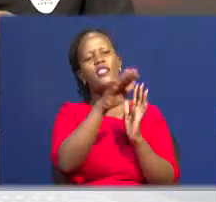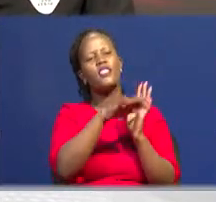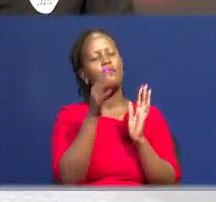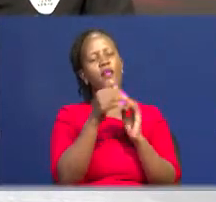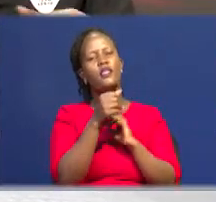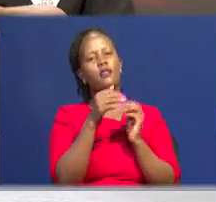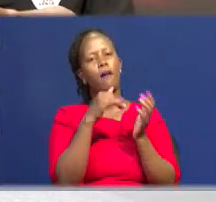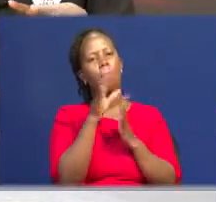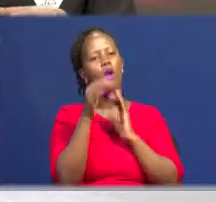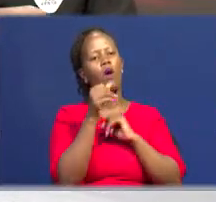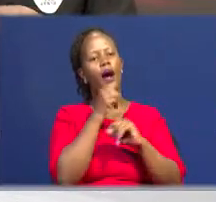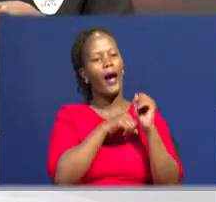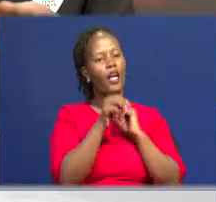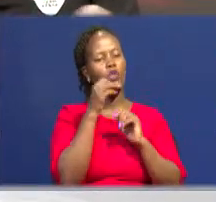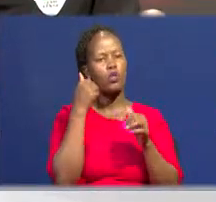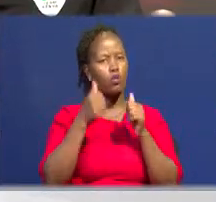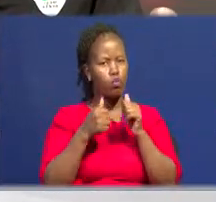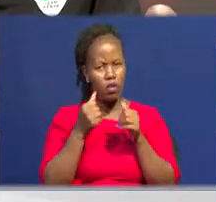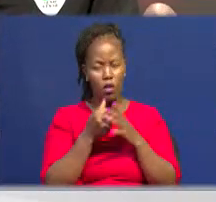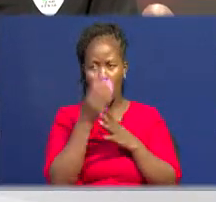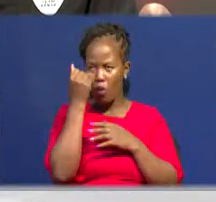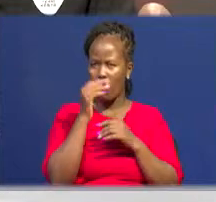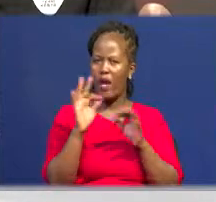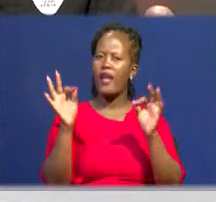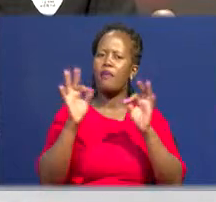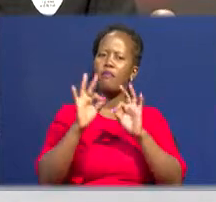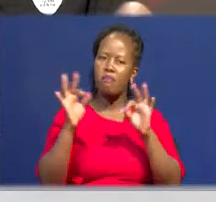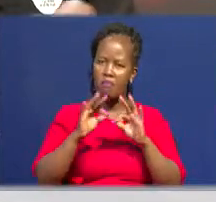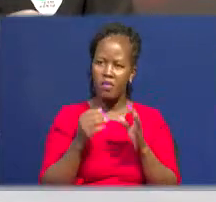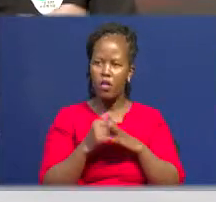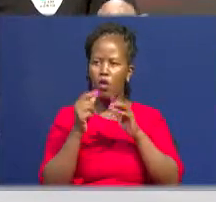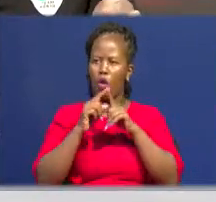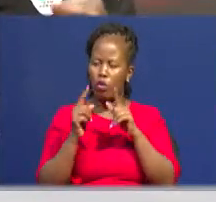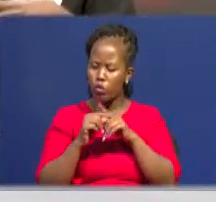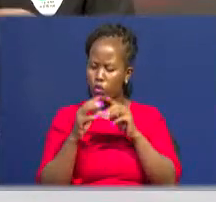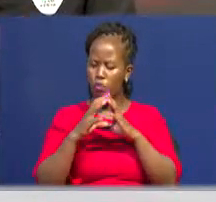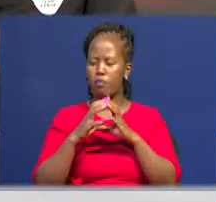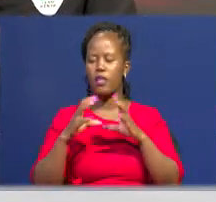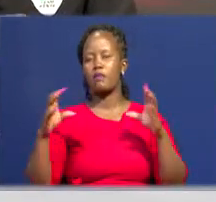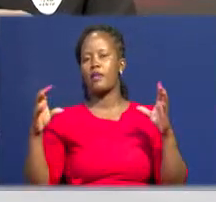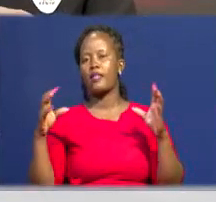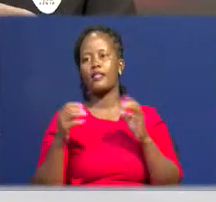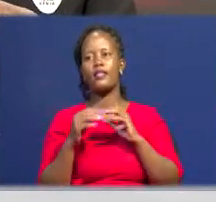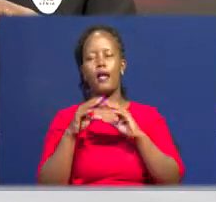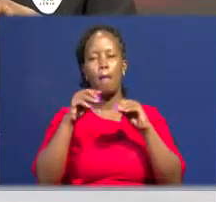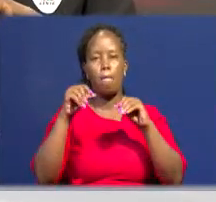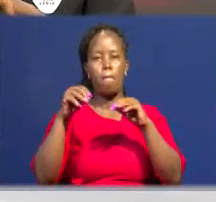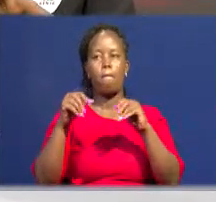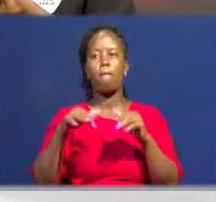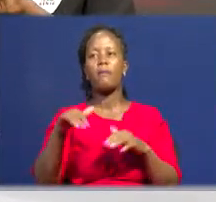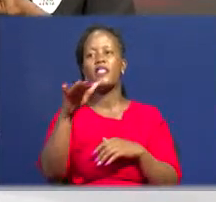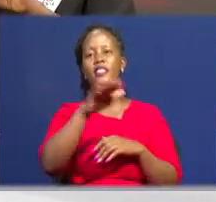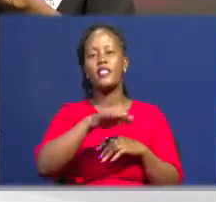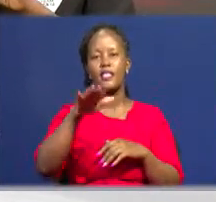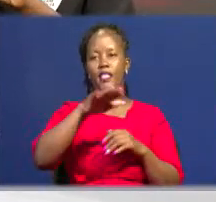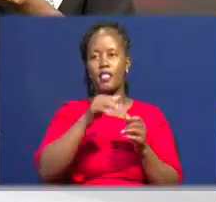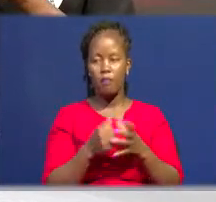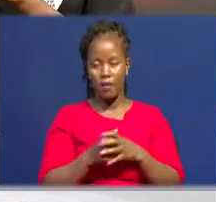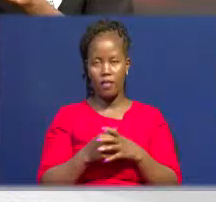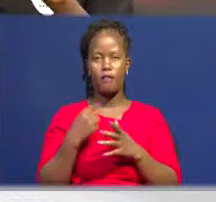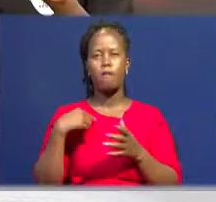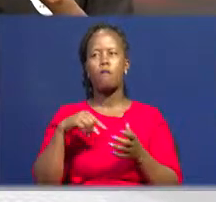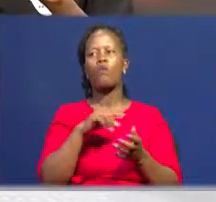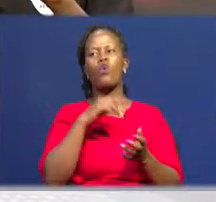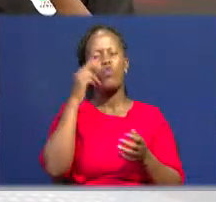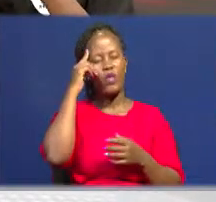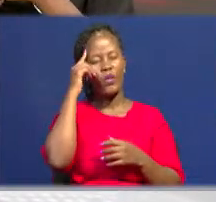it's a really amazing space, expansive beach space. So for us, we found it